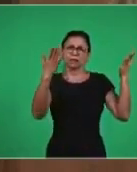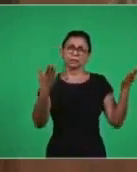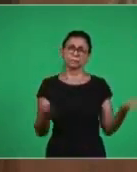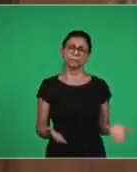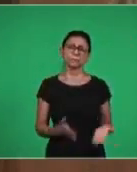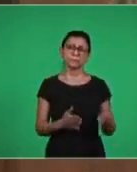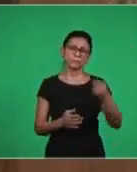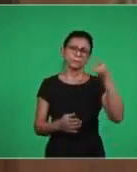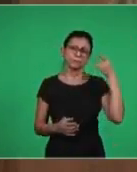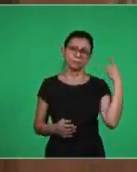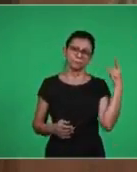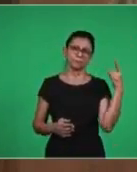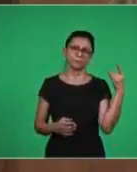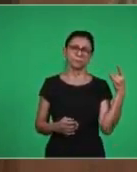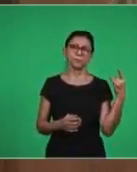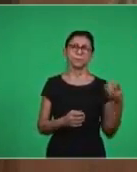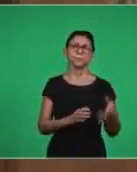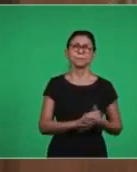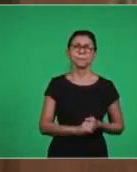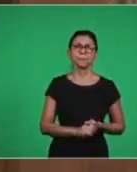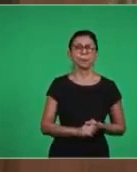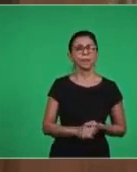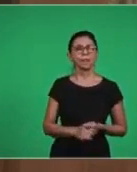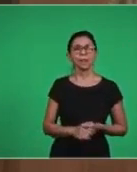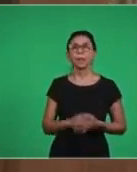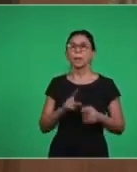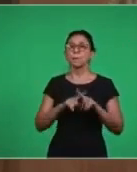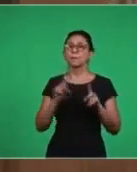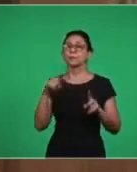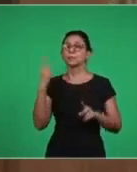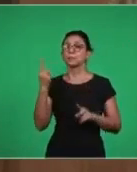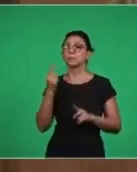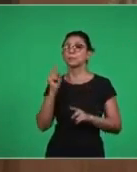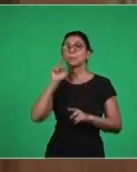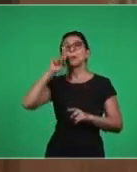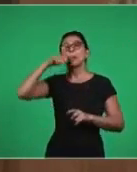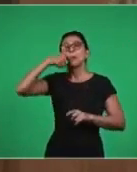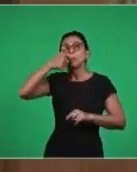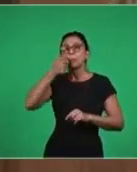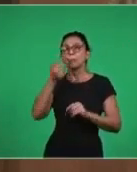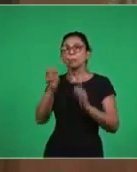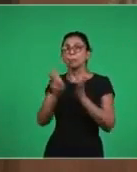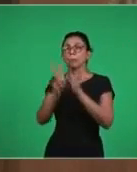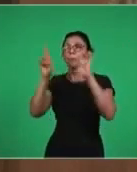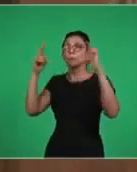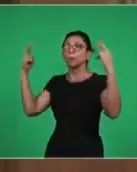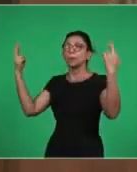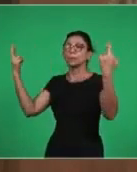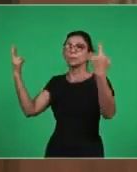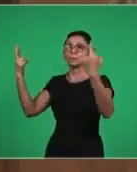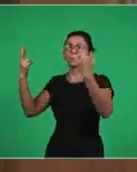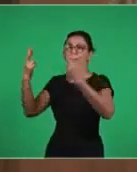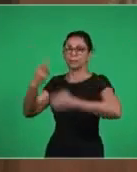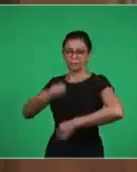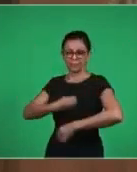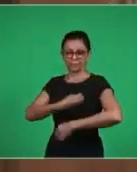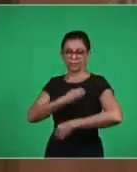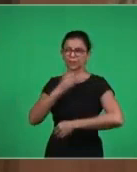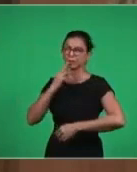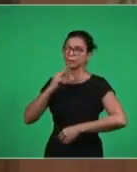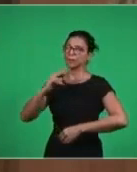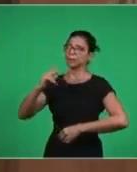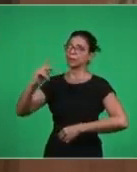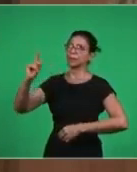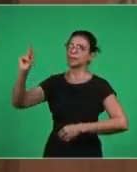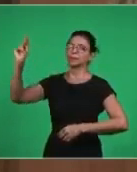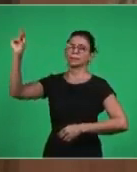Their feast was eating their food there. But we're speaking about the kingdom, the word that comes from the kingdom.